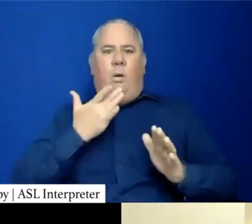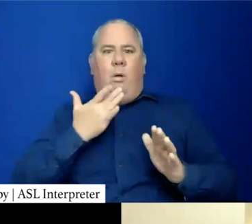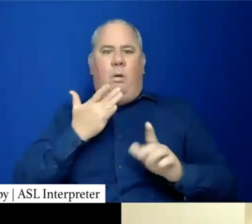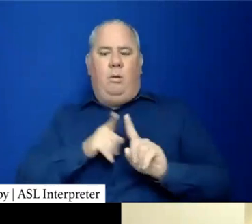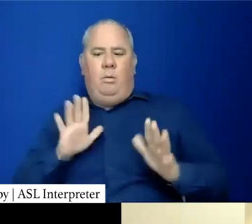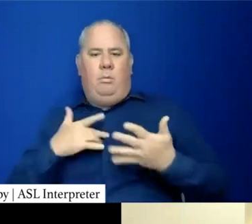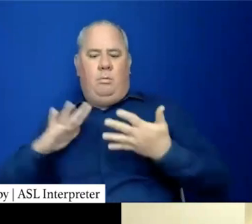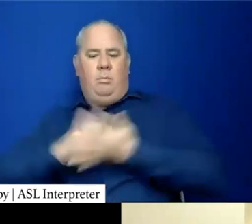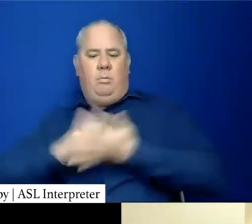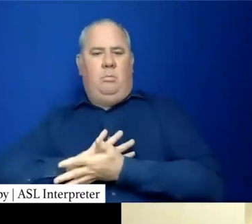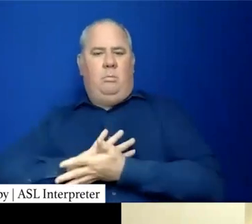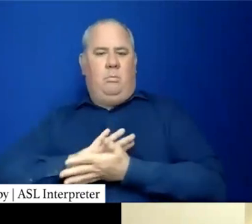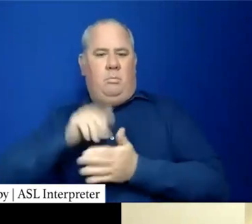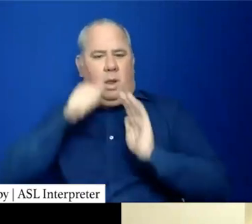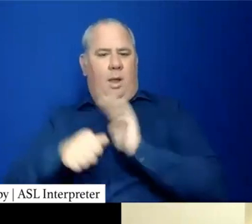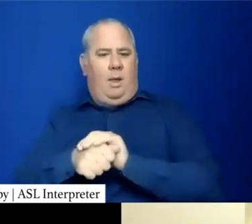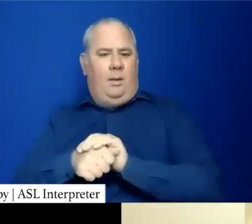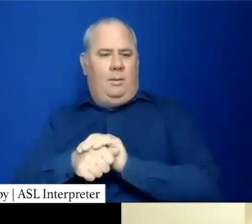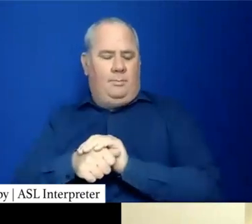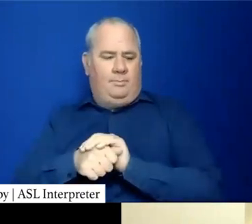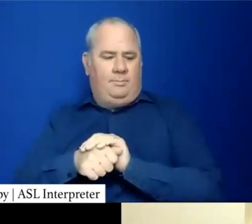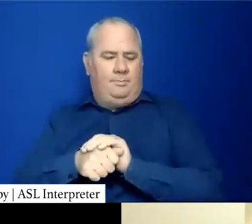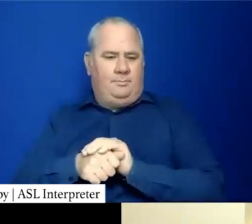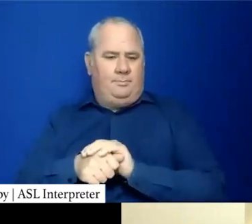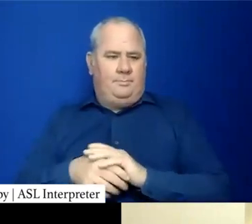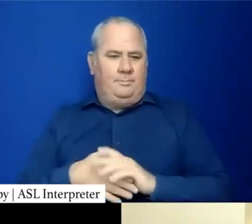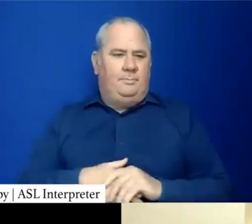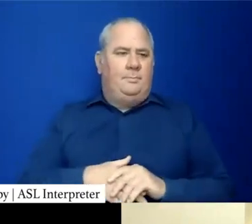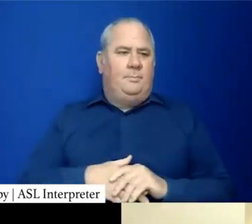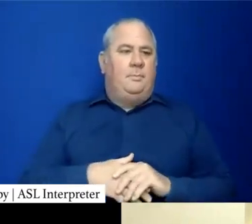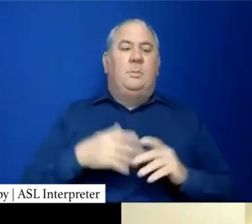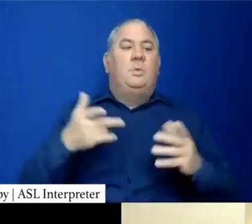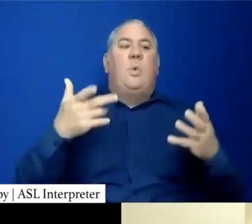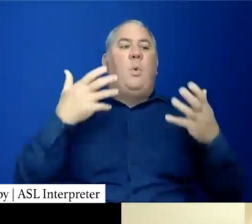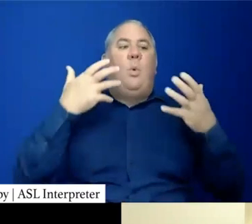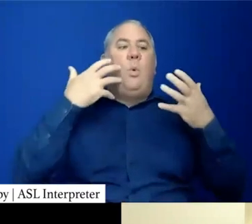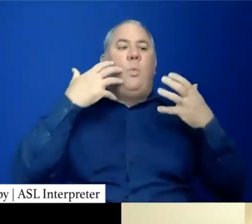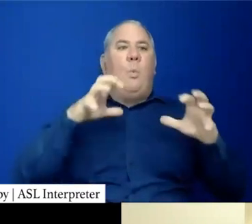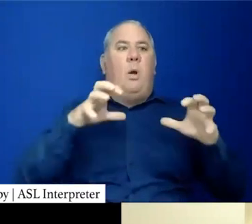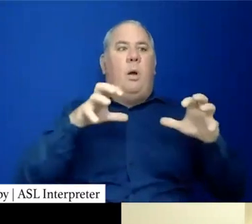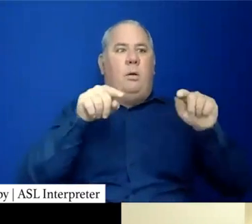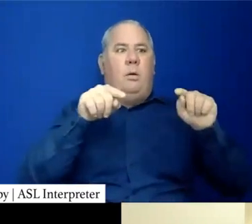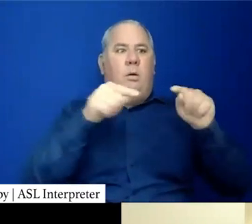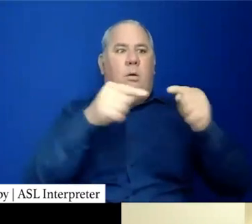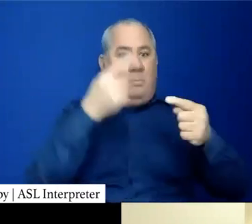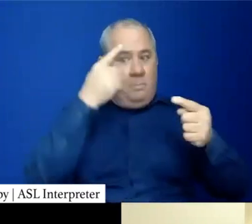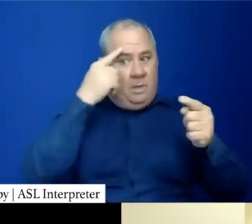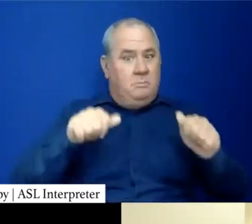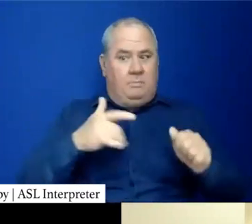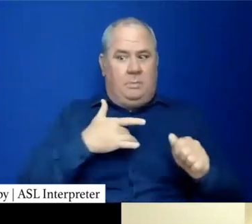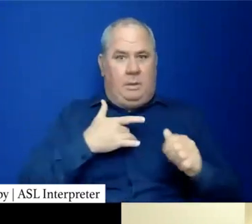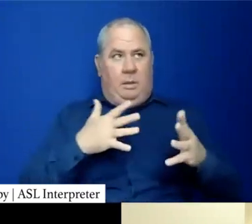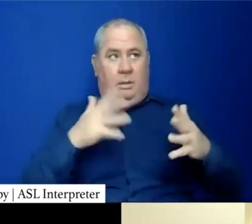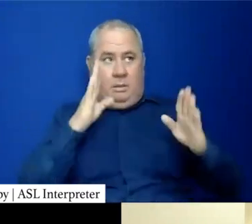a nameplate, and it's going to be a real pain for them to fire you, because there are stories that people we cut